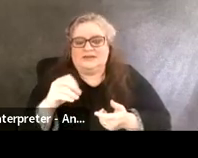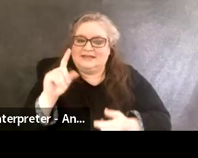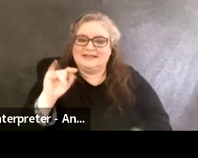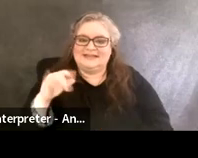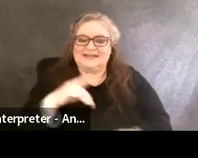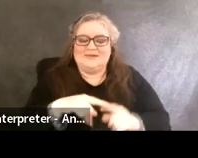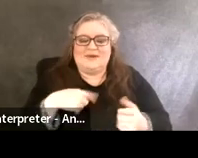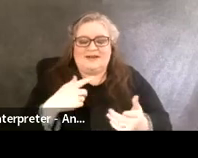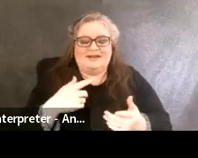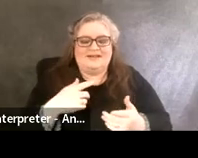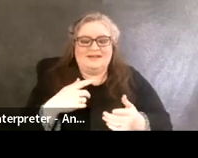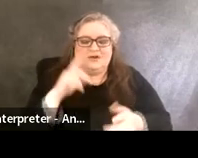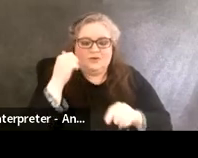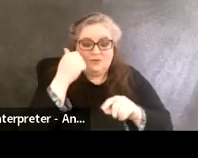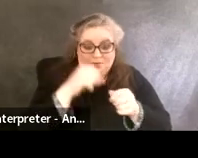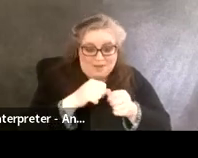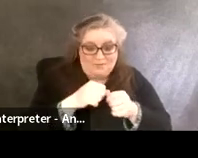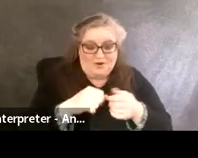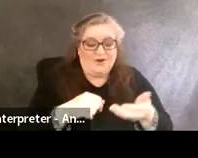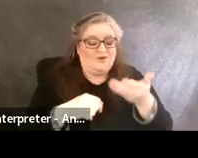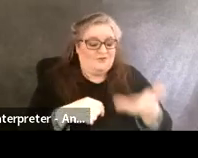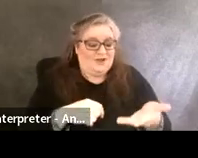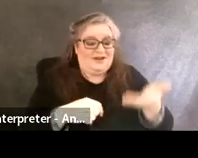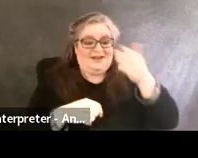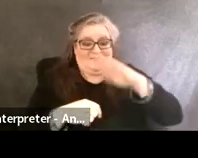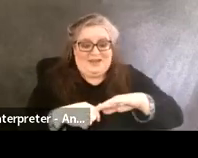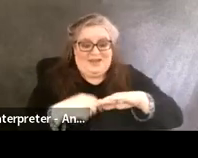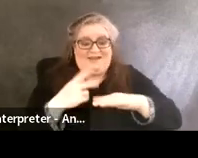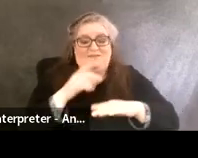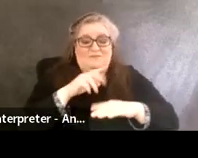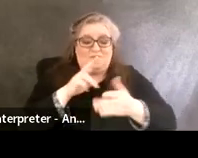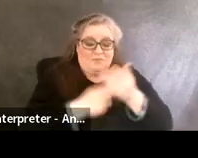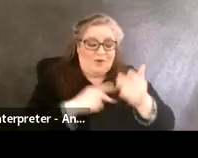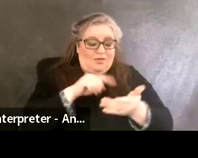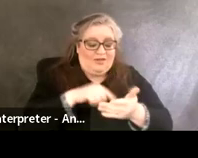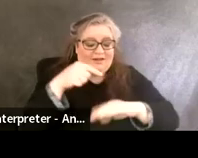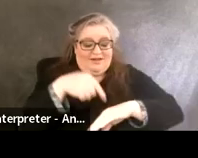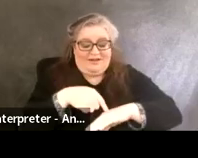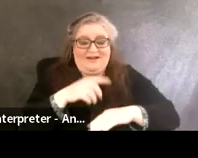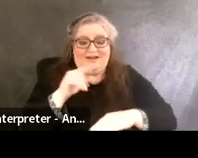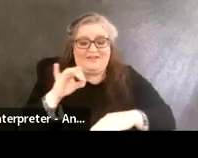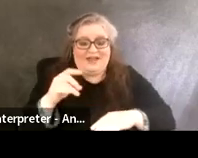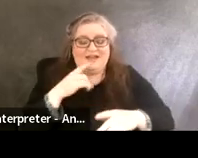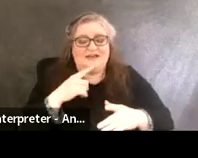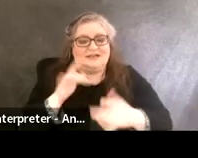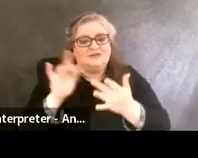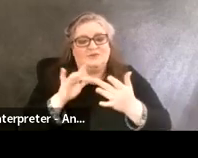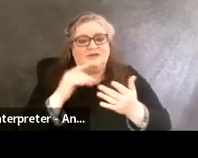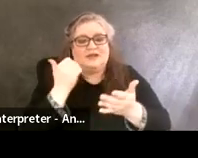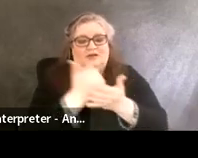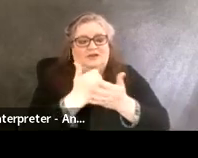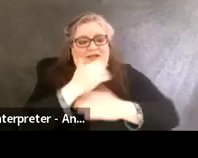folks, remember the front and the back of those IDs. So yeah, reach out to the help desk with